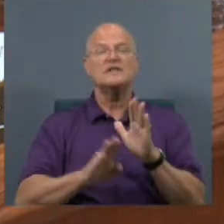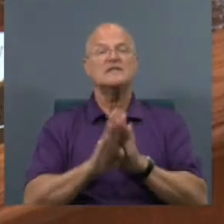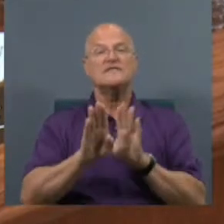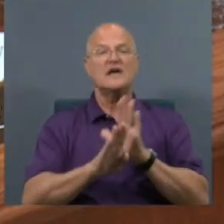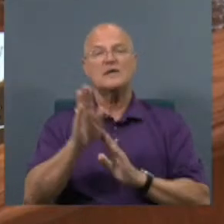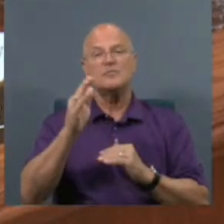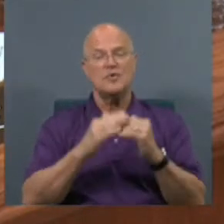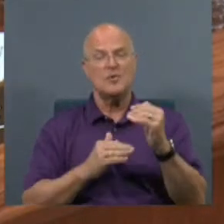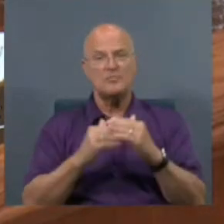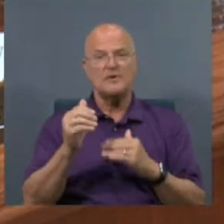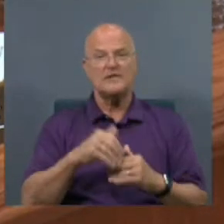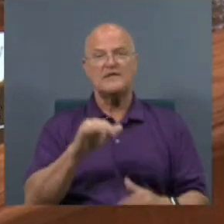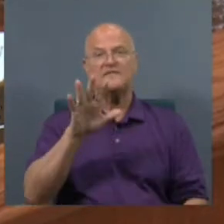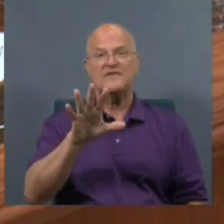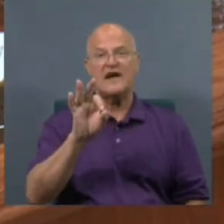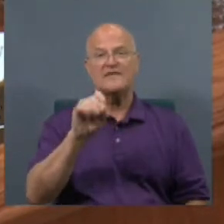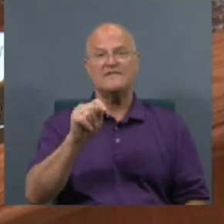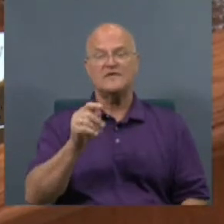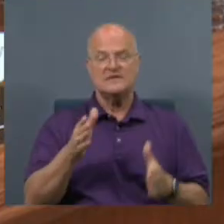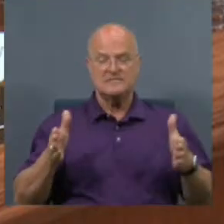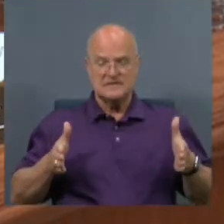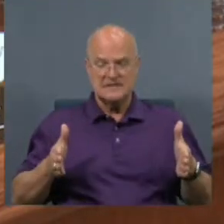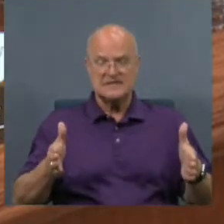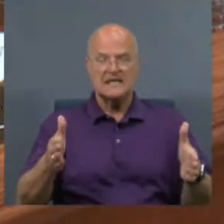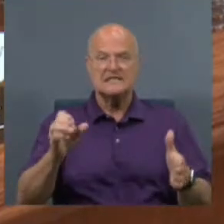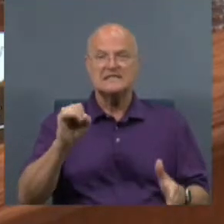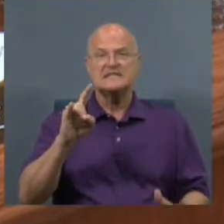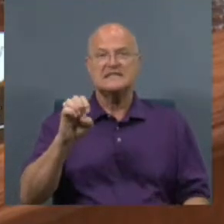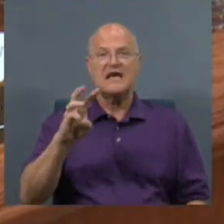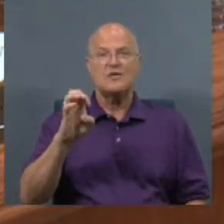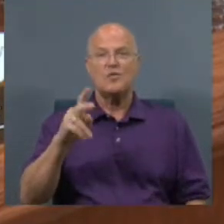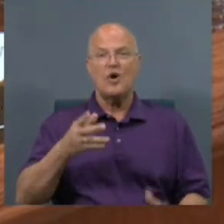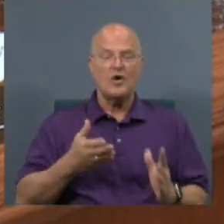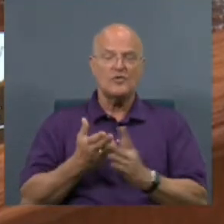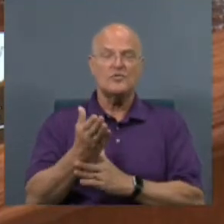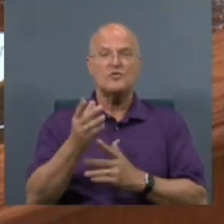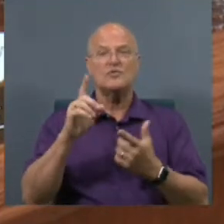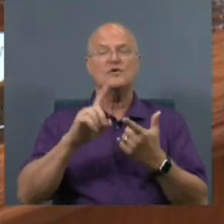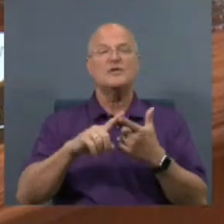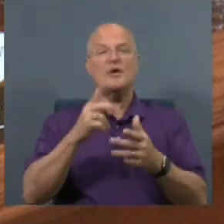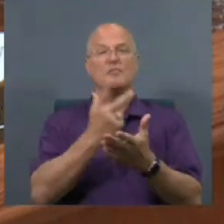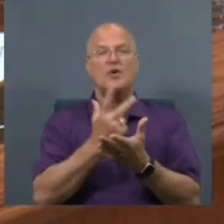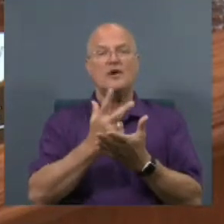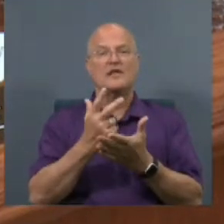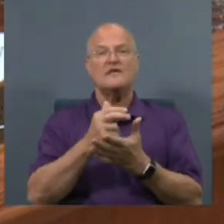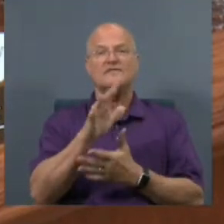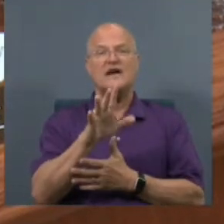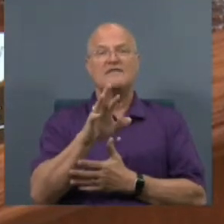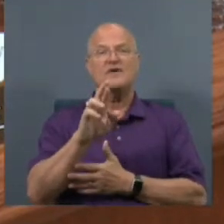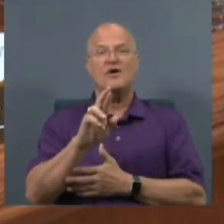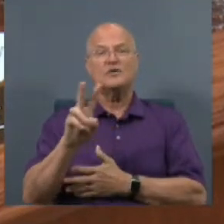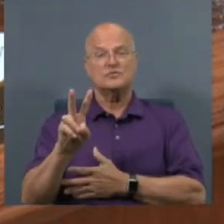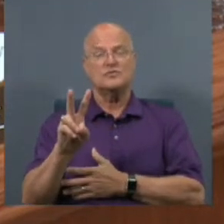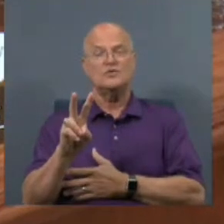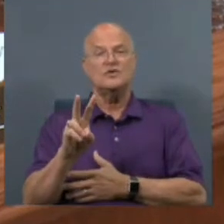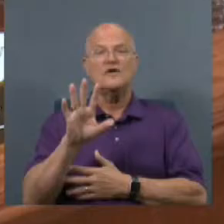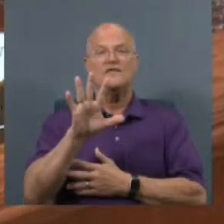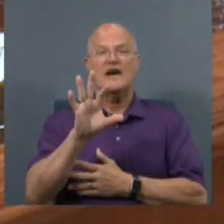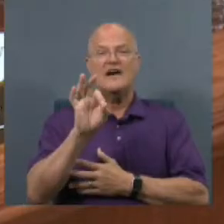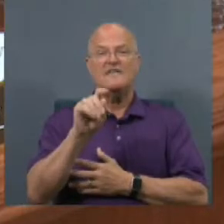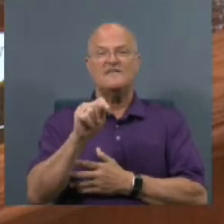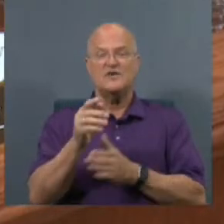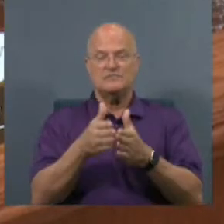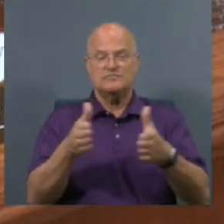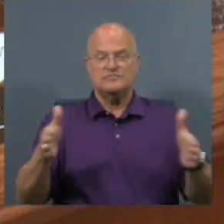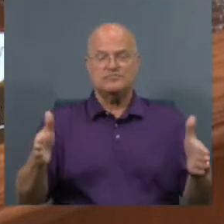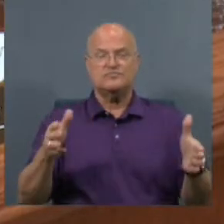developer will build a 5-foot sidewalk through lot 5R1 to the parking area of lot 5R2. A 5-foot sidewalk will